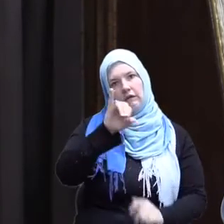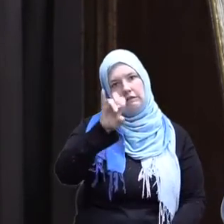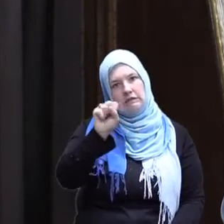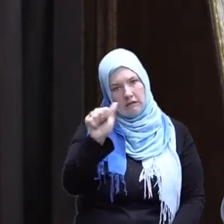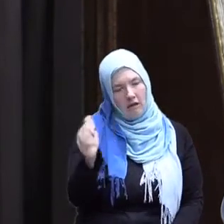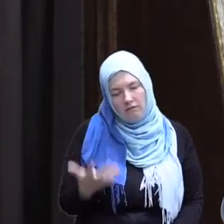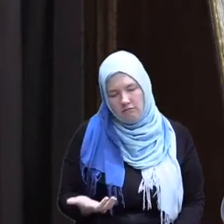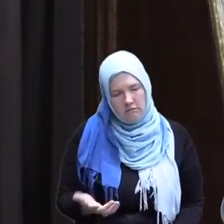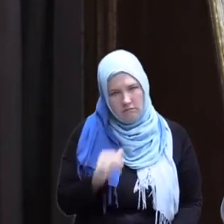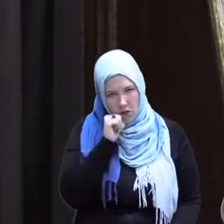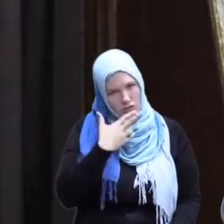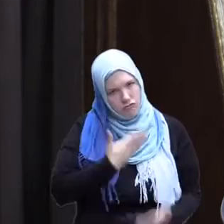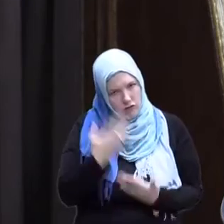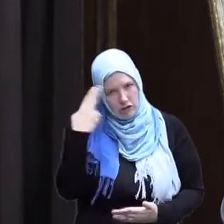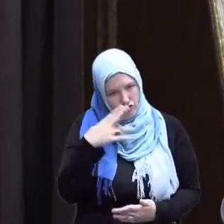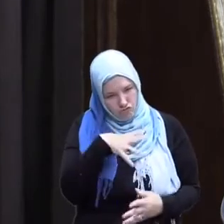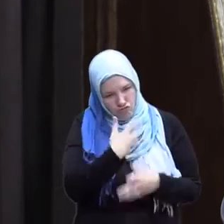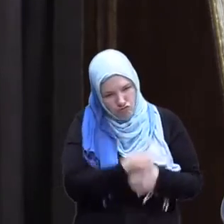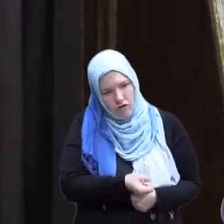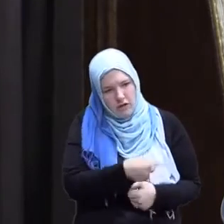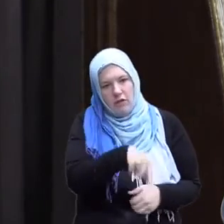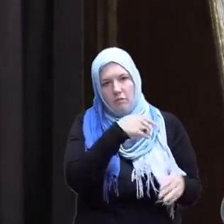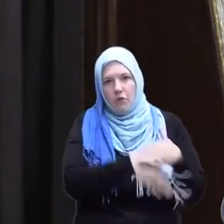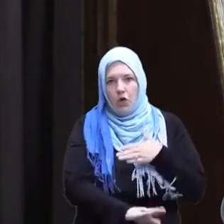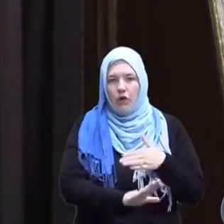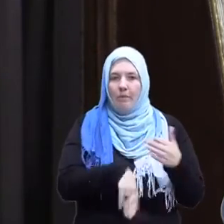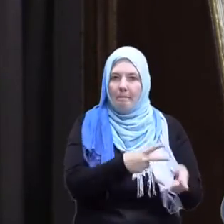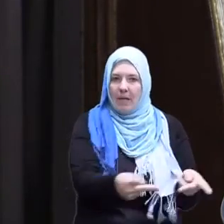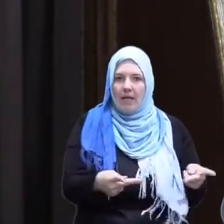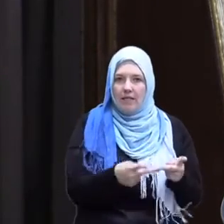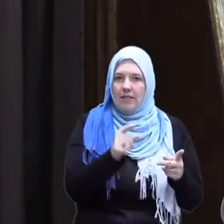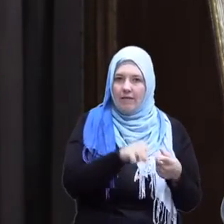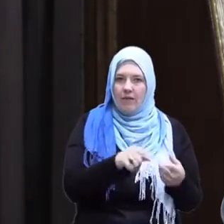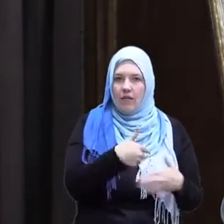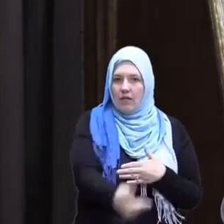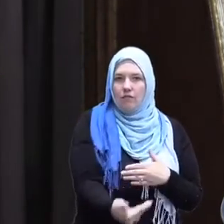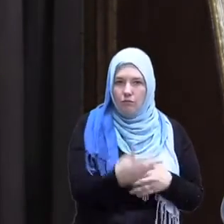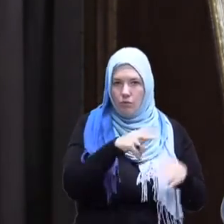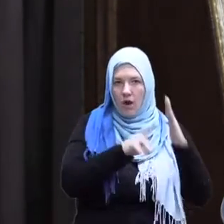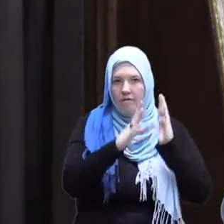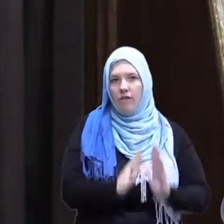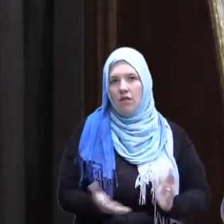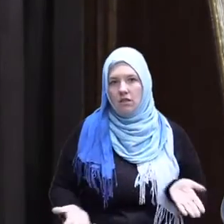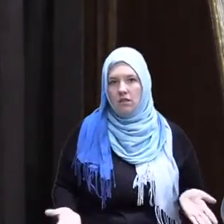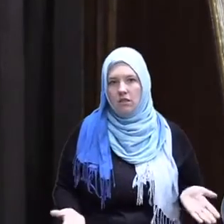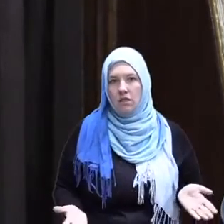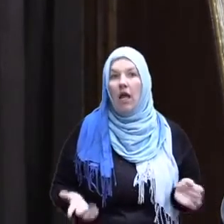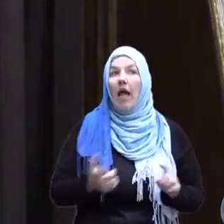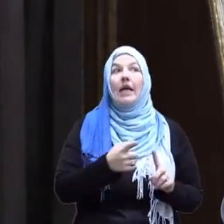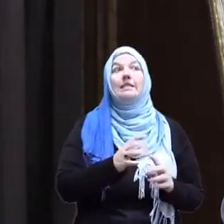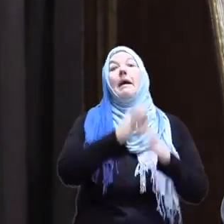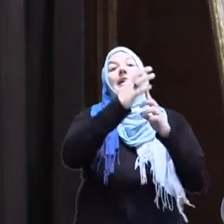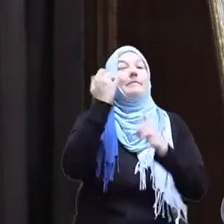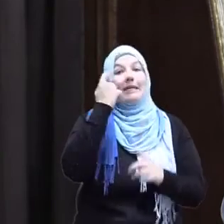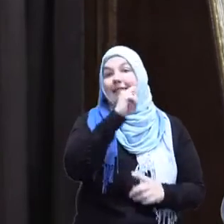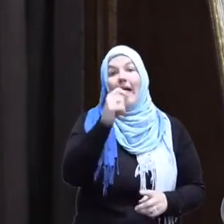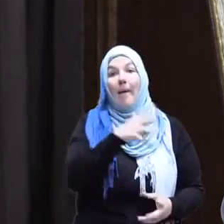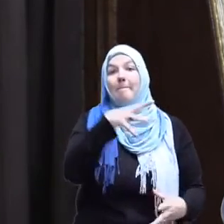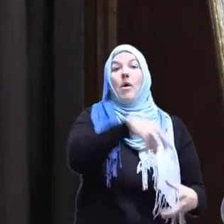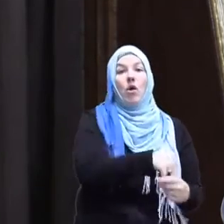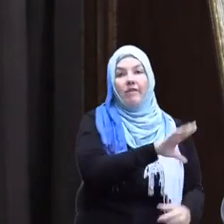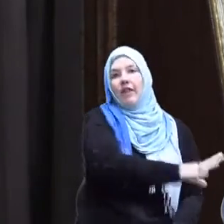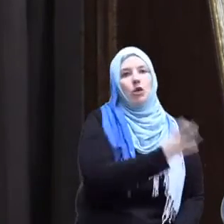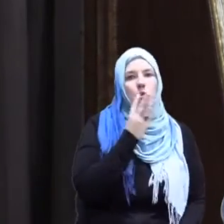to entrust them with the birthplace of the upcoming prophet. Especially he's coming out of their community, out